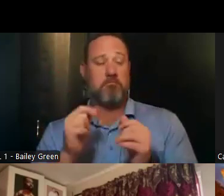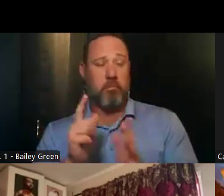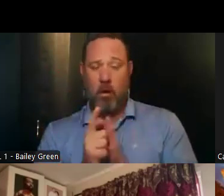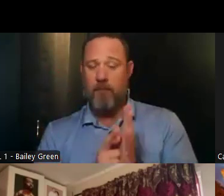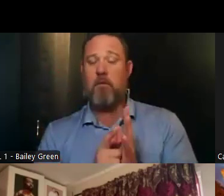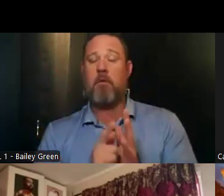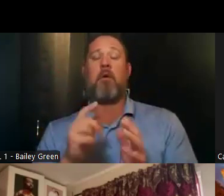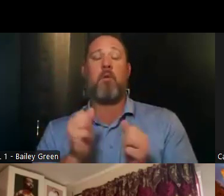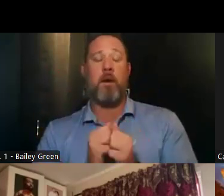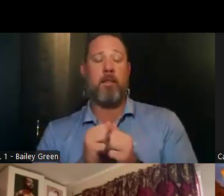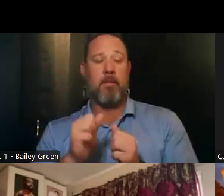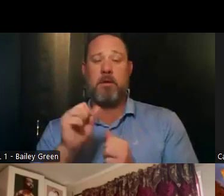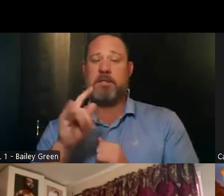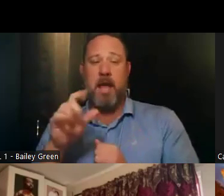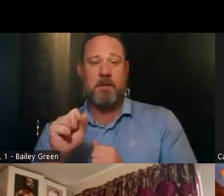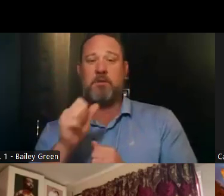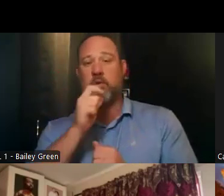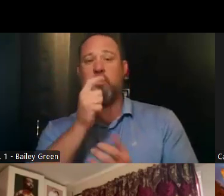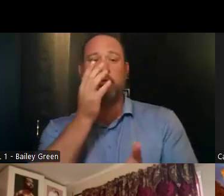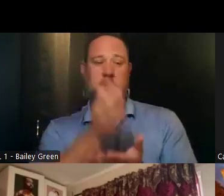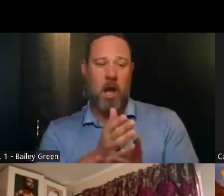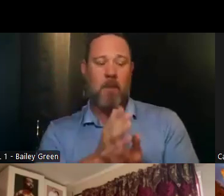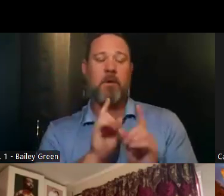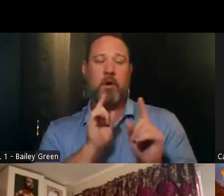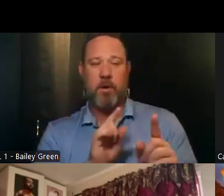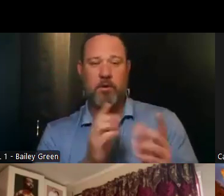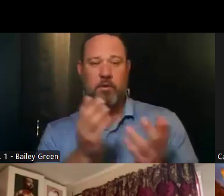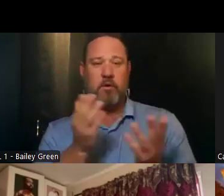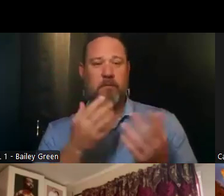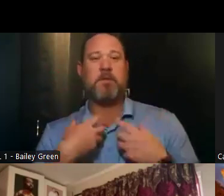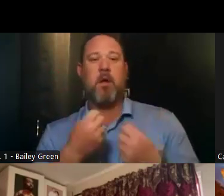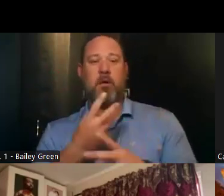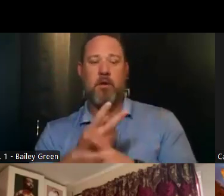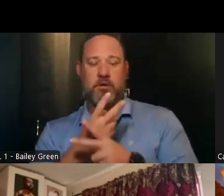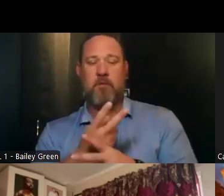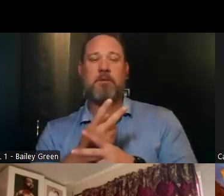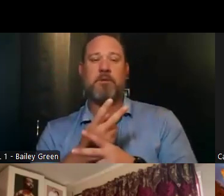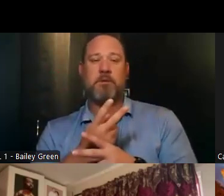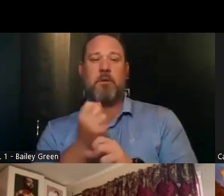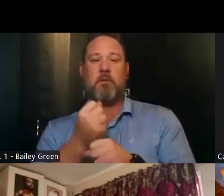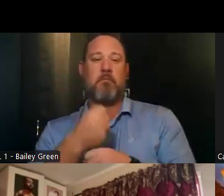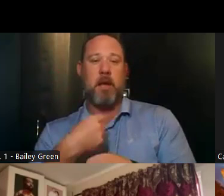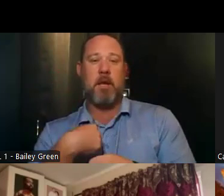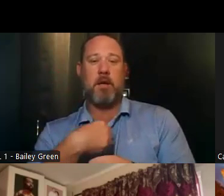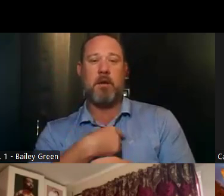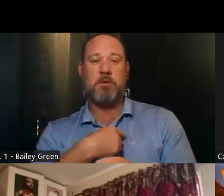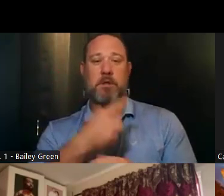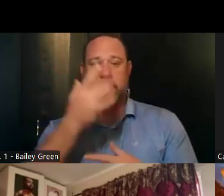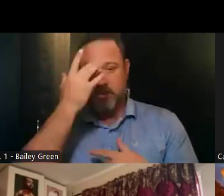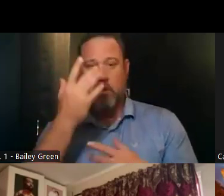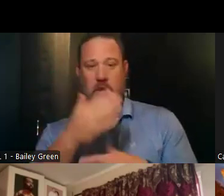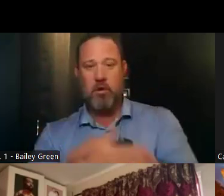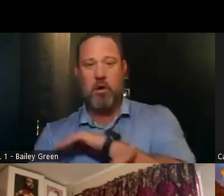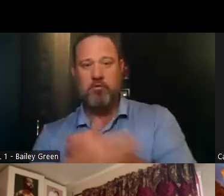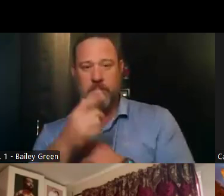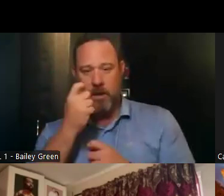with status, who stopped going to services like healthcare services, et cetera. It made us, unfortunately, a sicker country because of